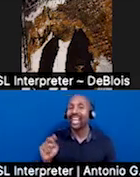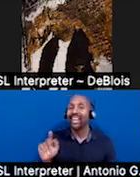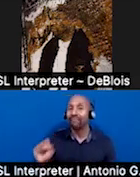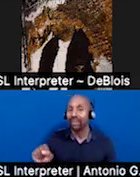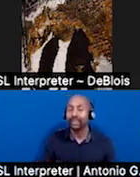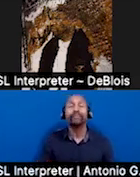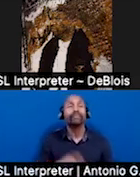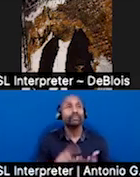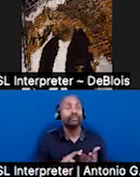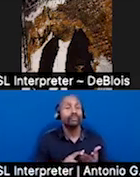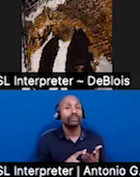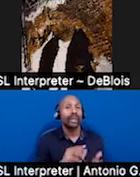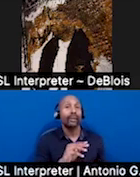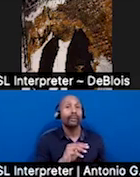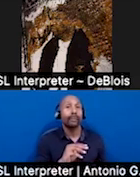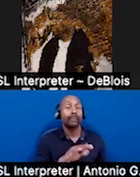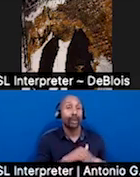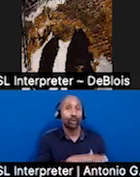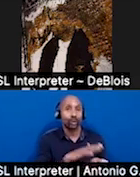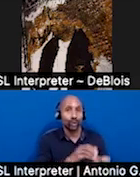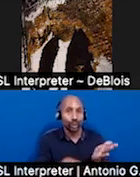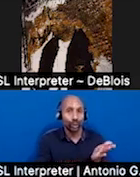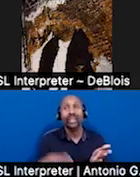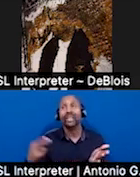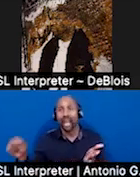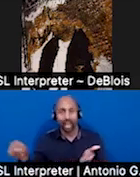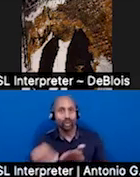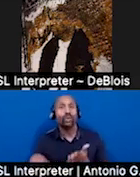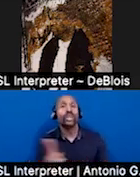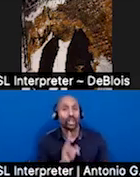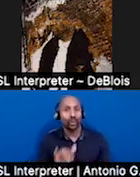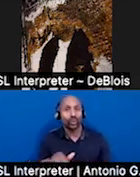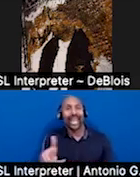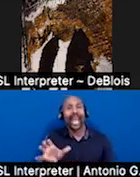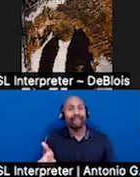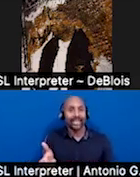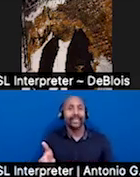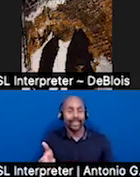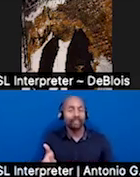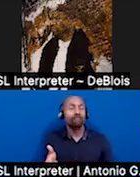middle and high students use, and uh,